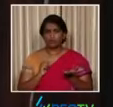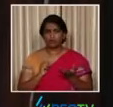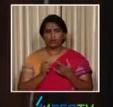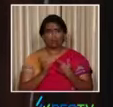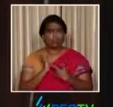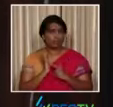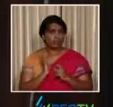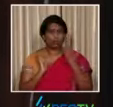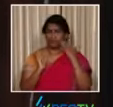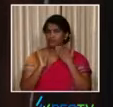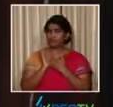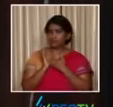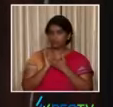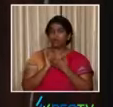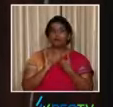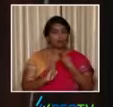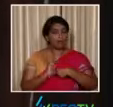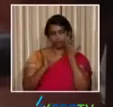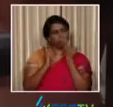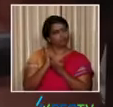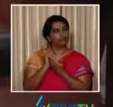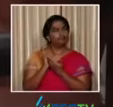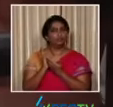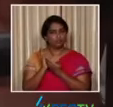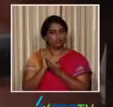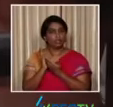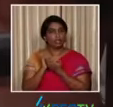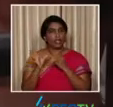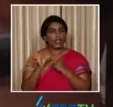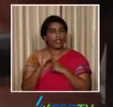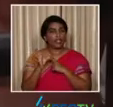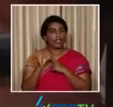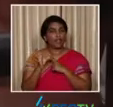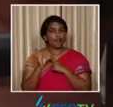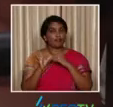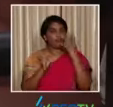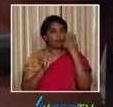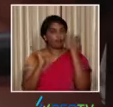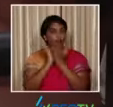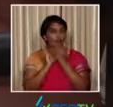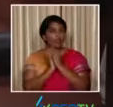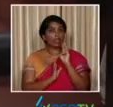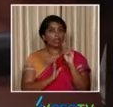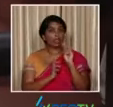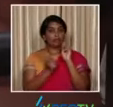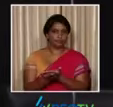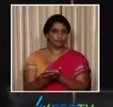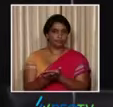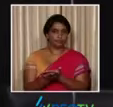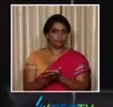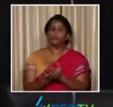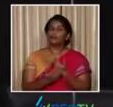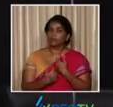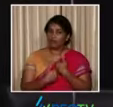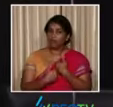that there were a plethora of amendments. They called for a vote to take place later after proceeding with the debate. However, the Speaker was compelled to ring the bell